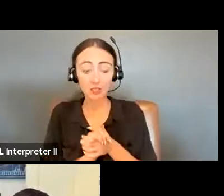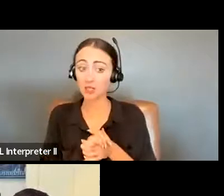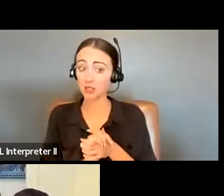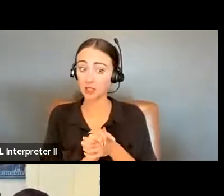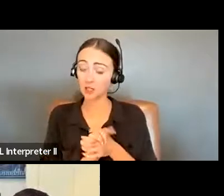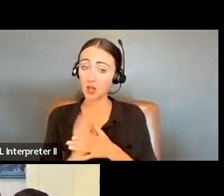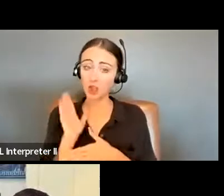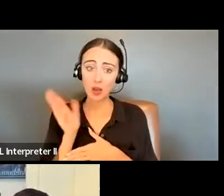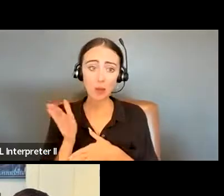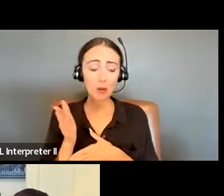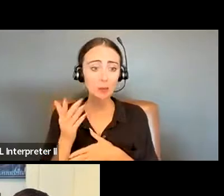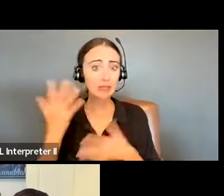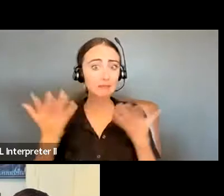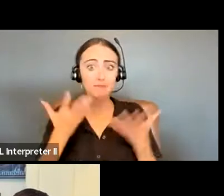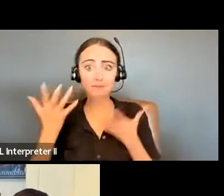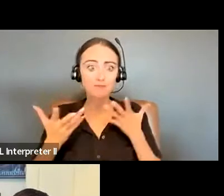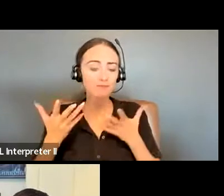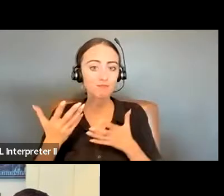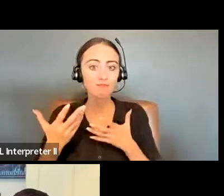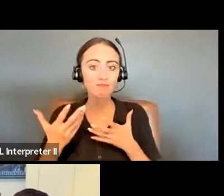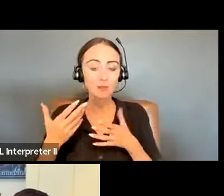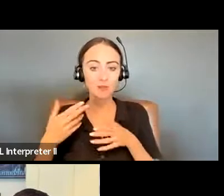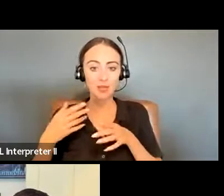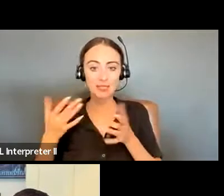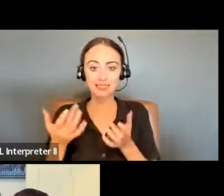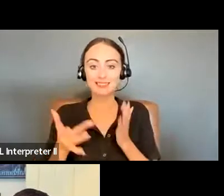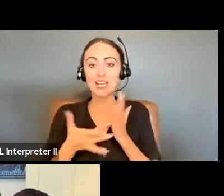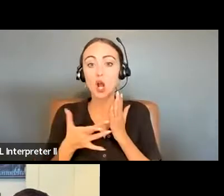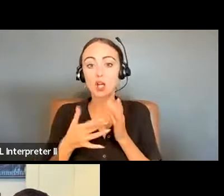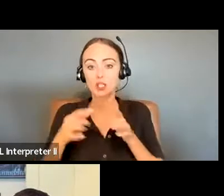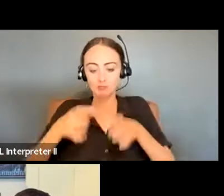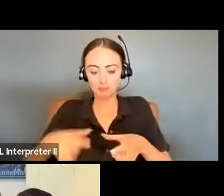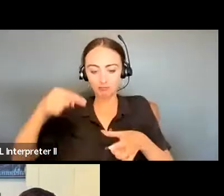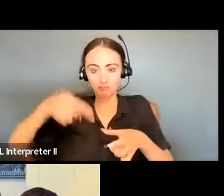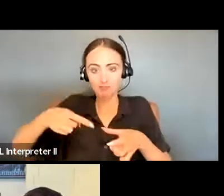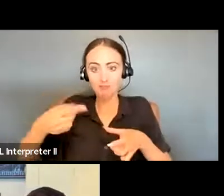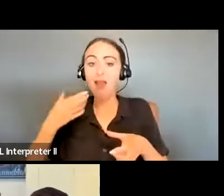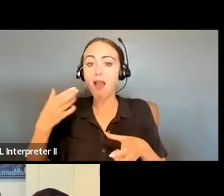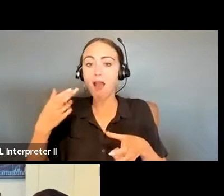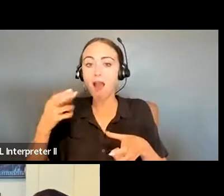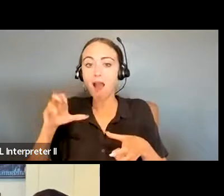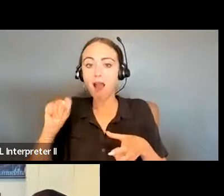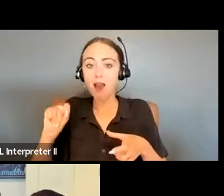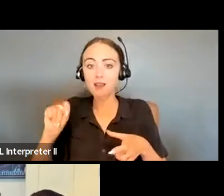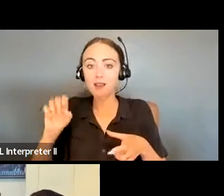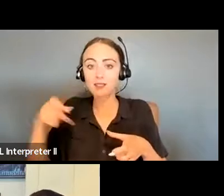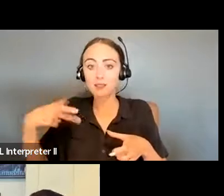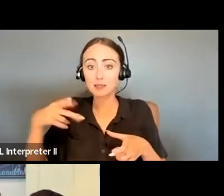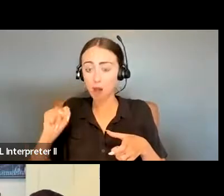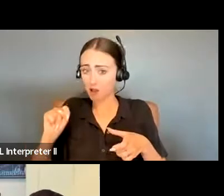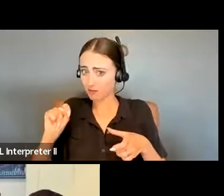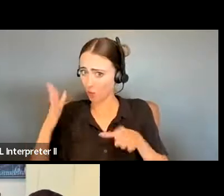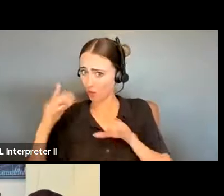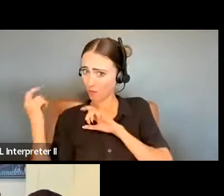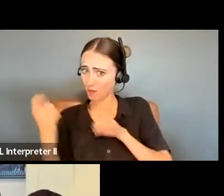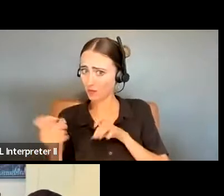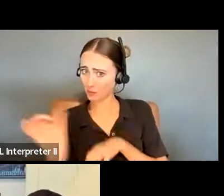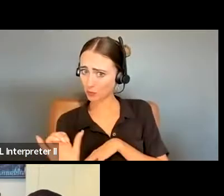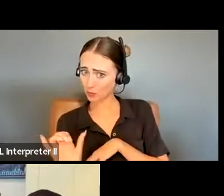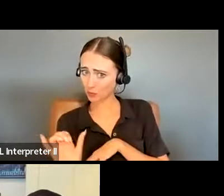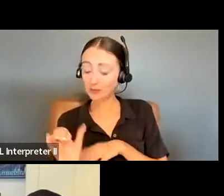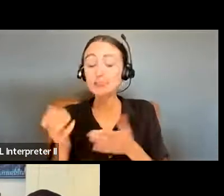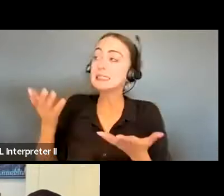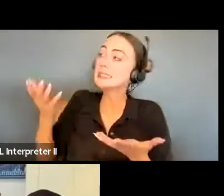little gizmo called a hotspot. Will they be getting the hotspot as well? Well, Because not that's- necessarily, maybe, that's